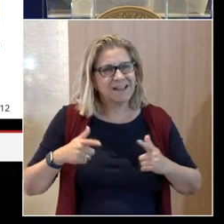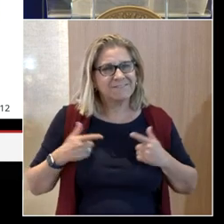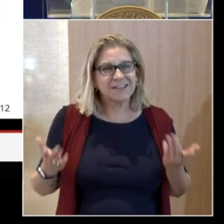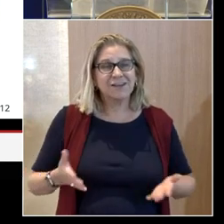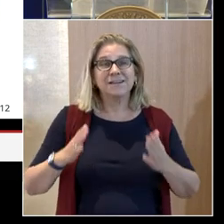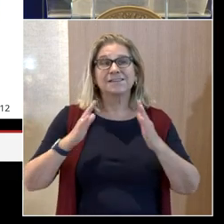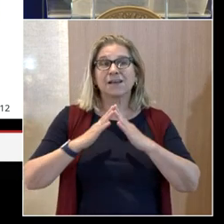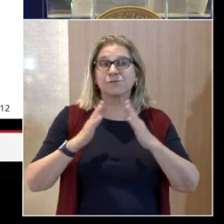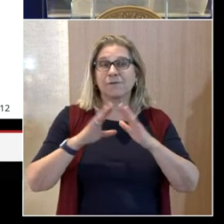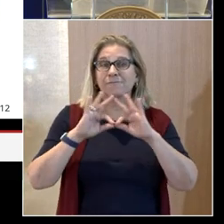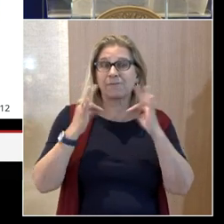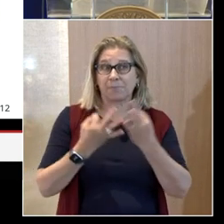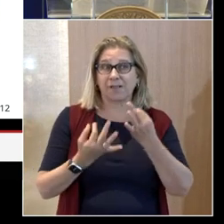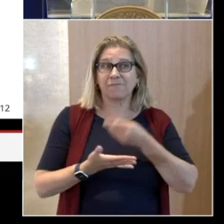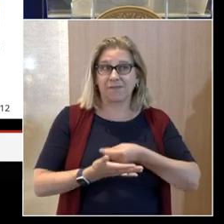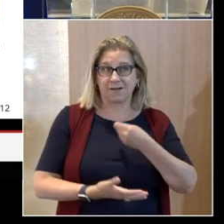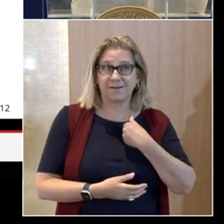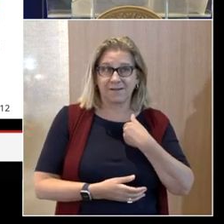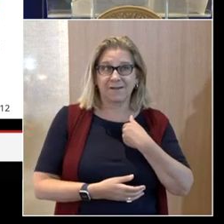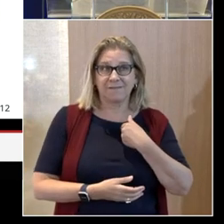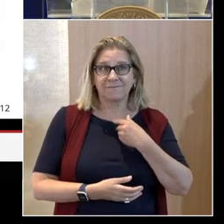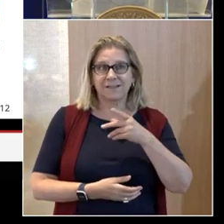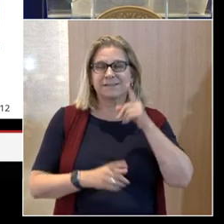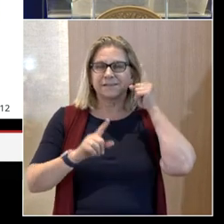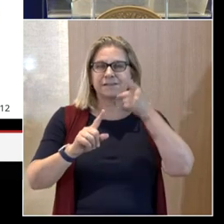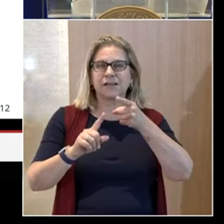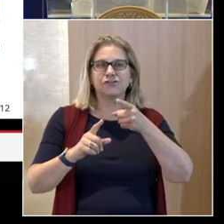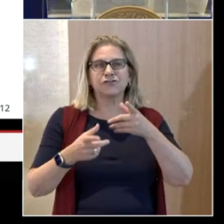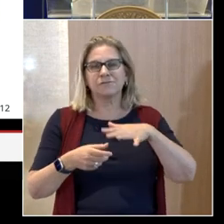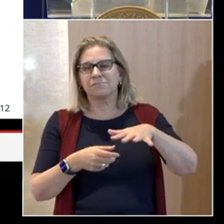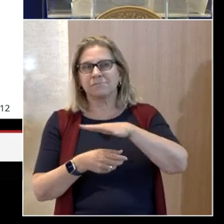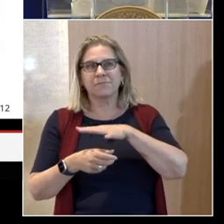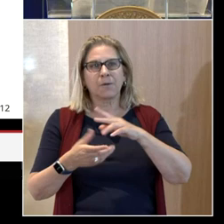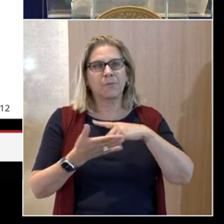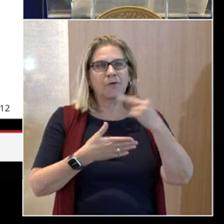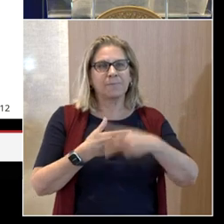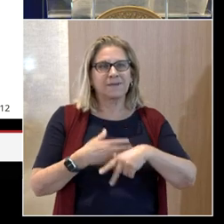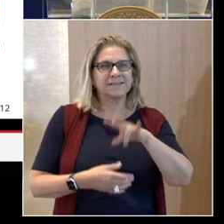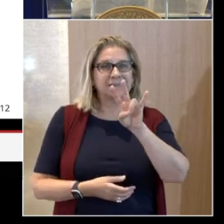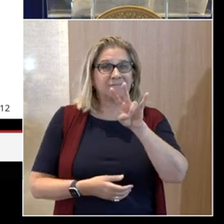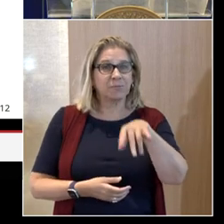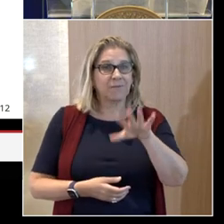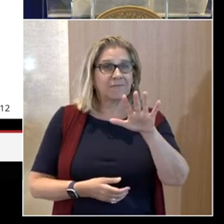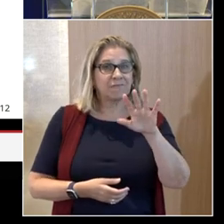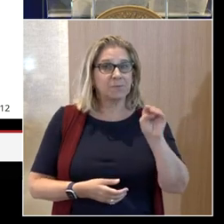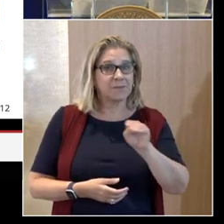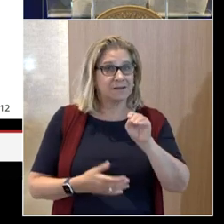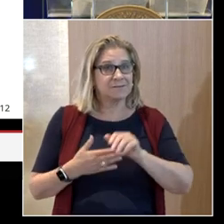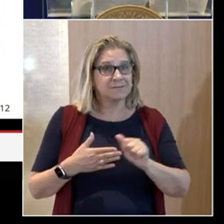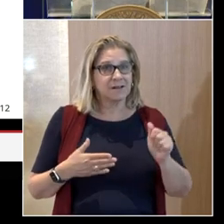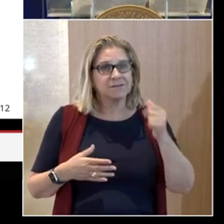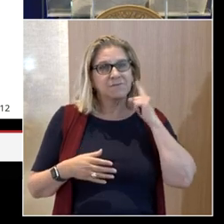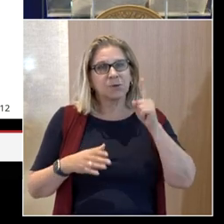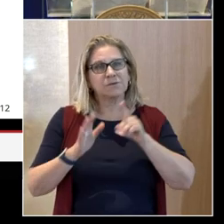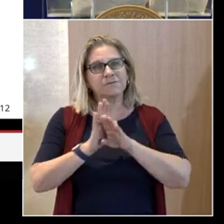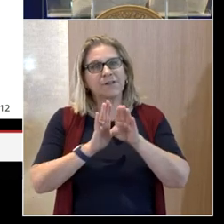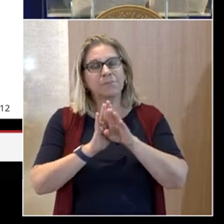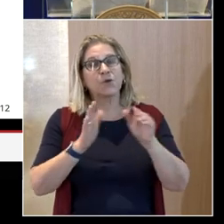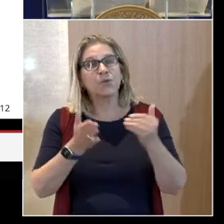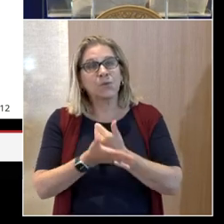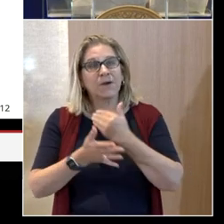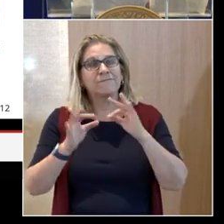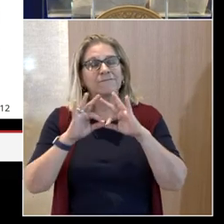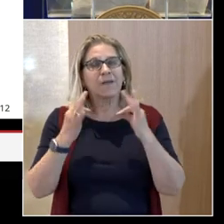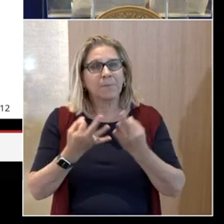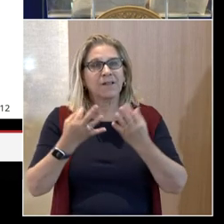which leverages $7.5 million to promote the development of new family-friendly